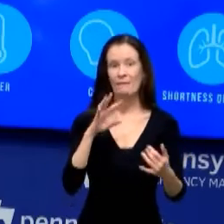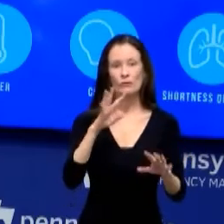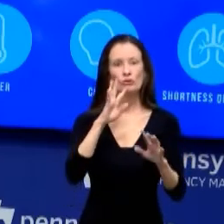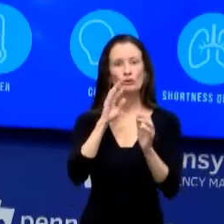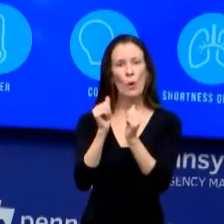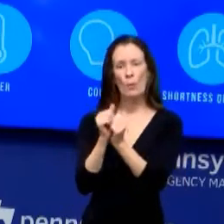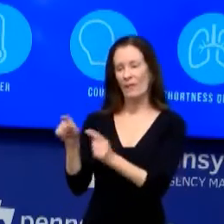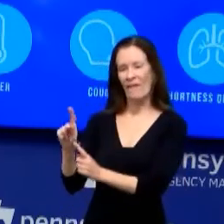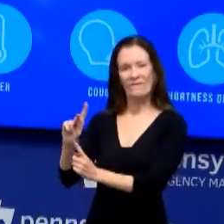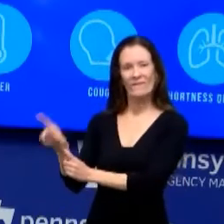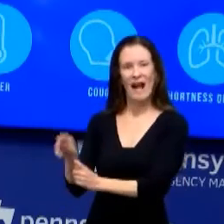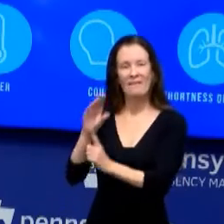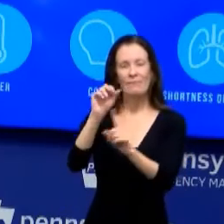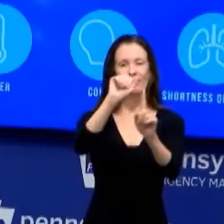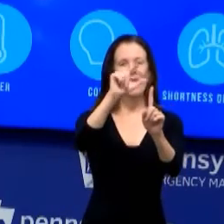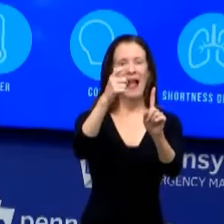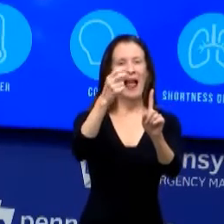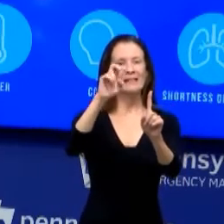in each community.